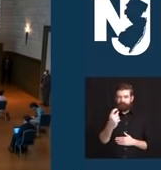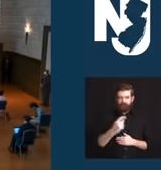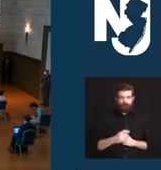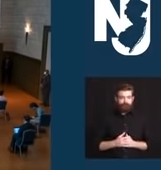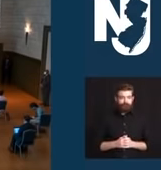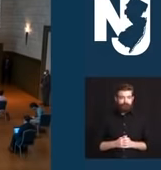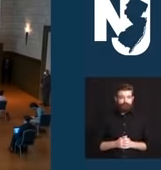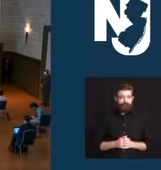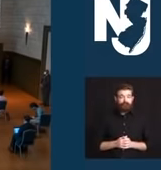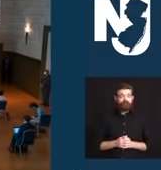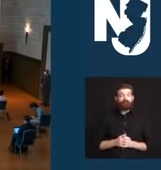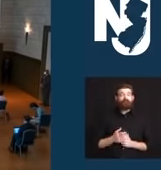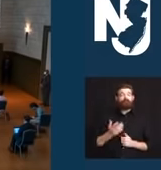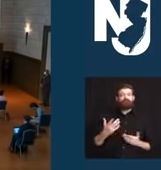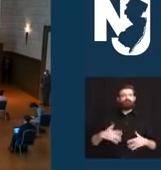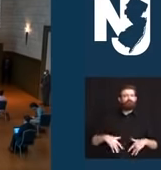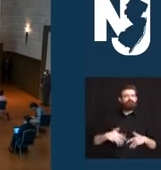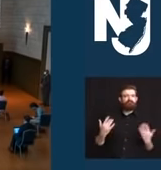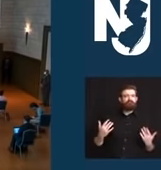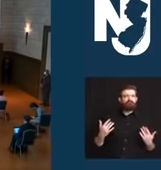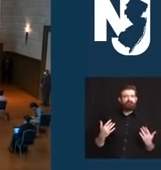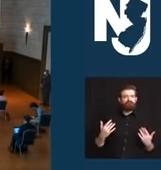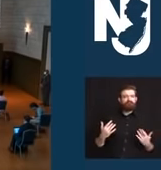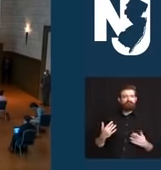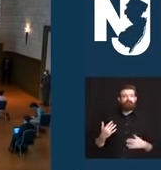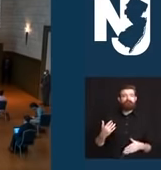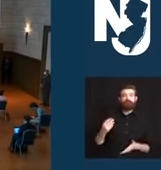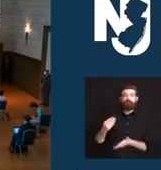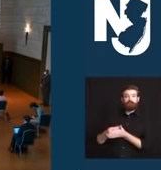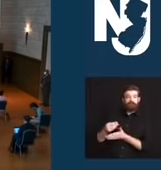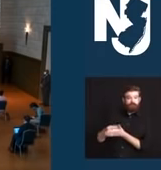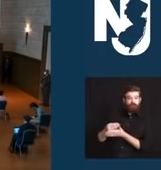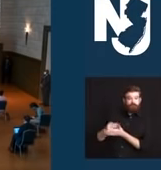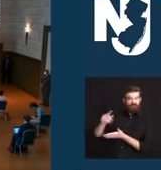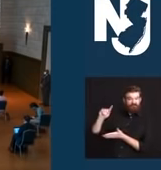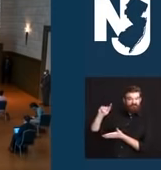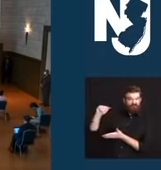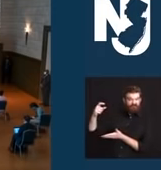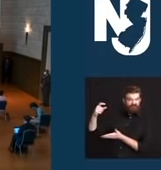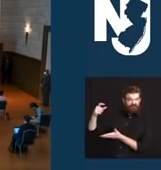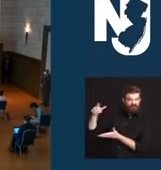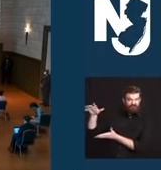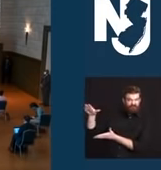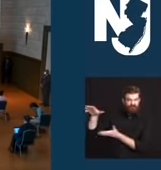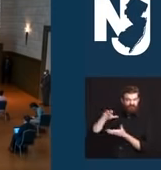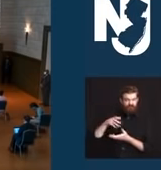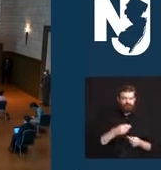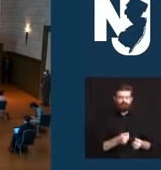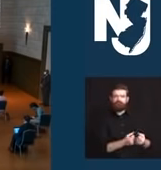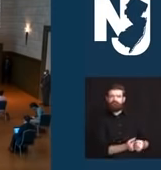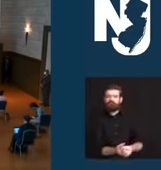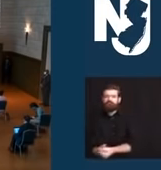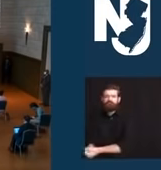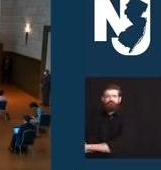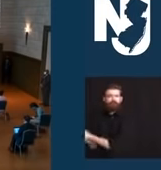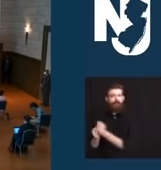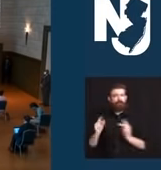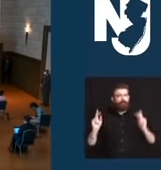meaningfully in our communities and common future, while at the same time providing direct tax relief of up